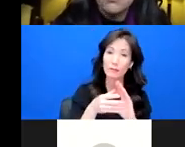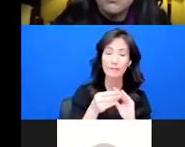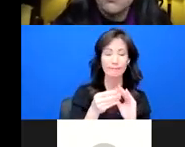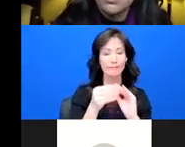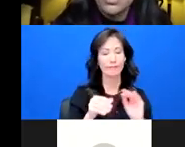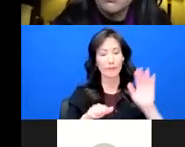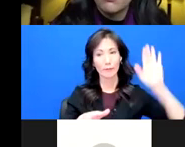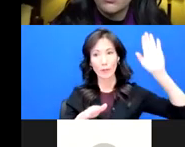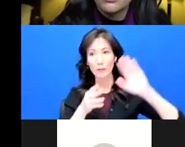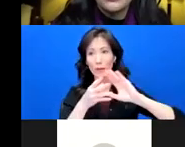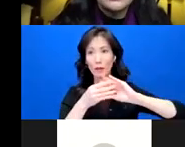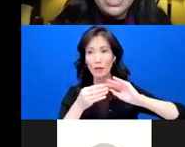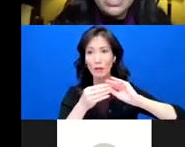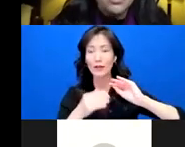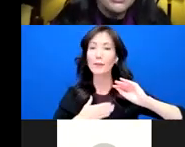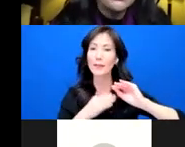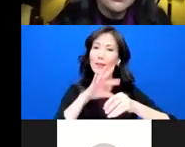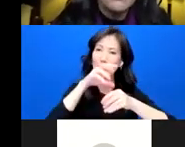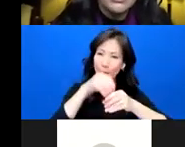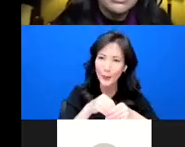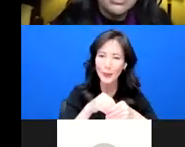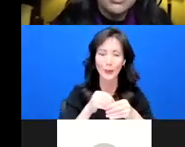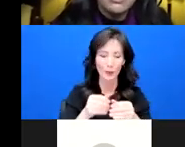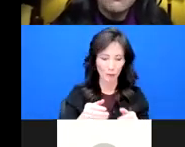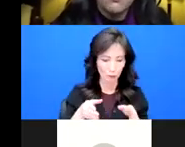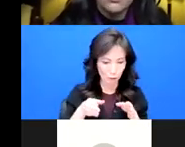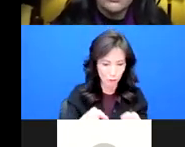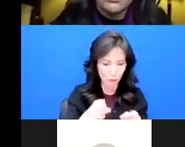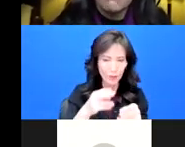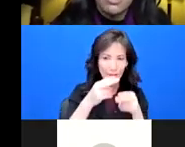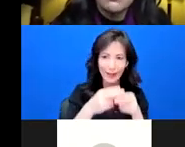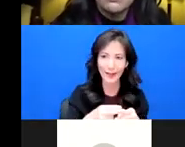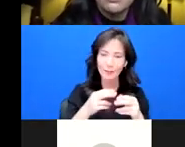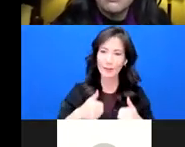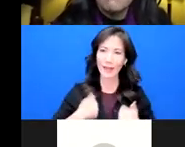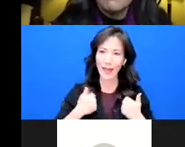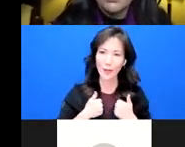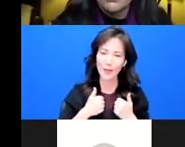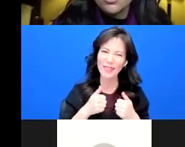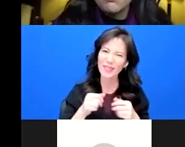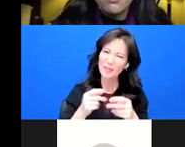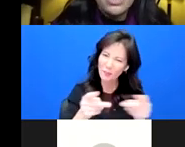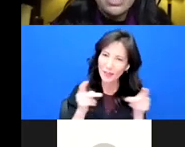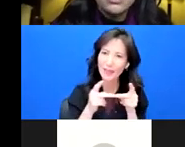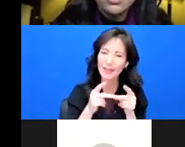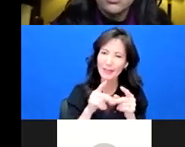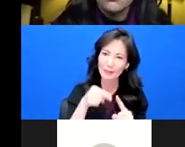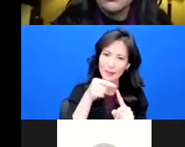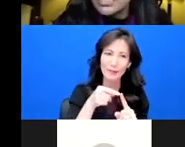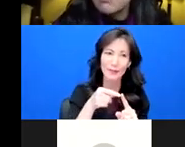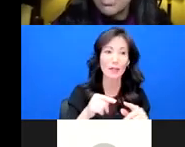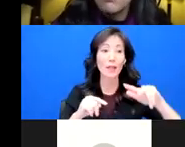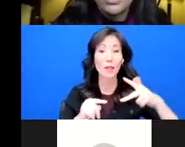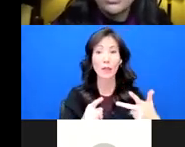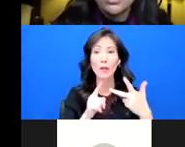exactly what you would like the board to hear and so that we consider that for the draft maps. The third point is to